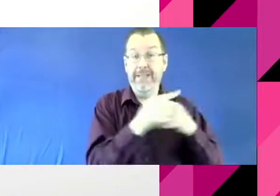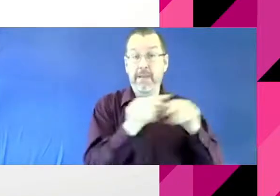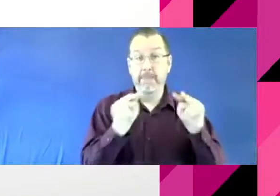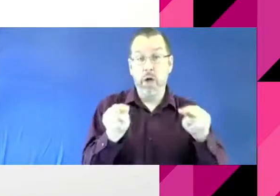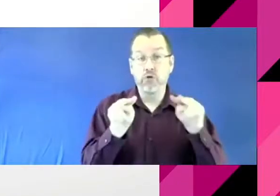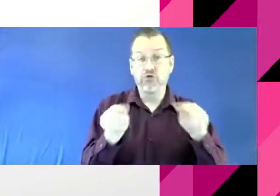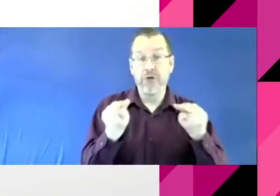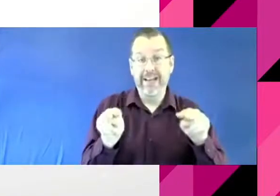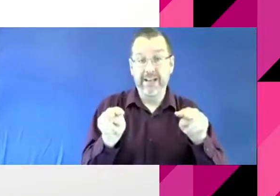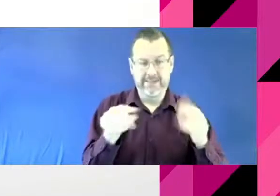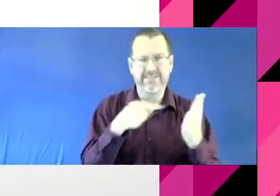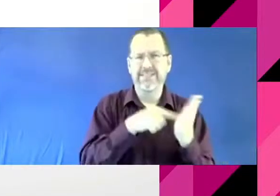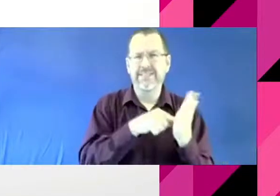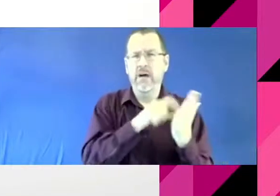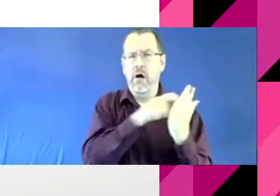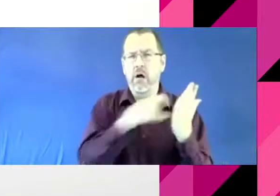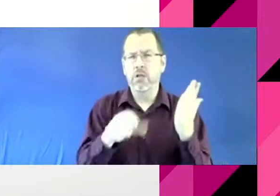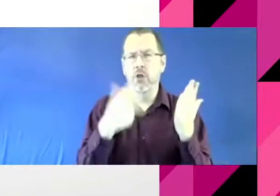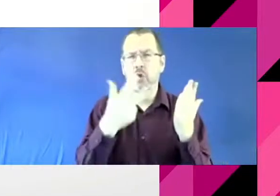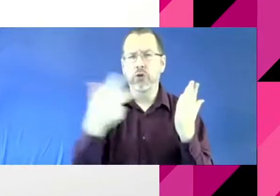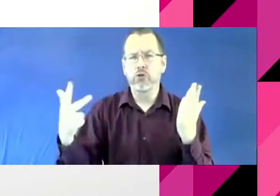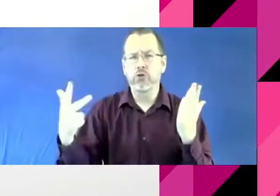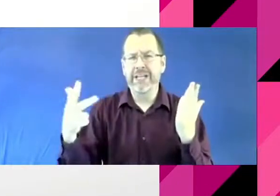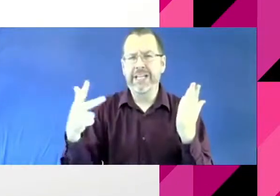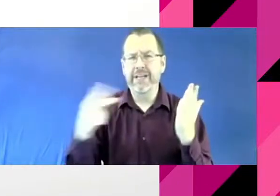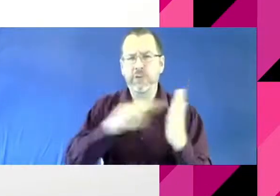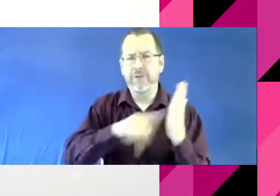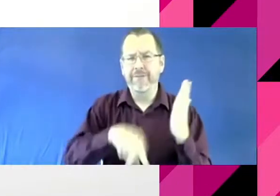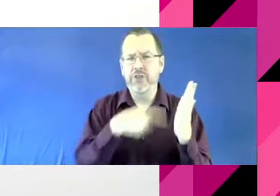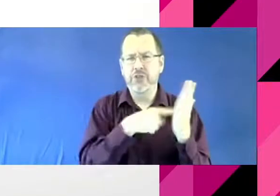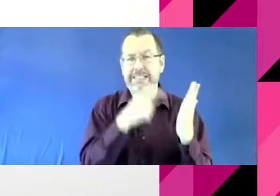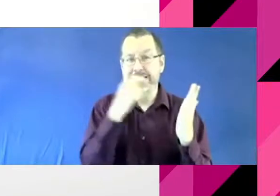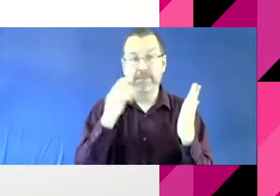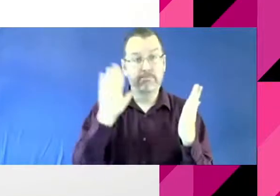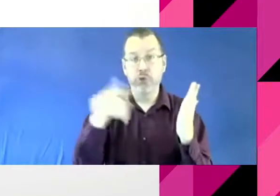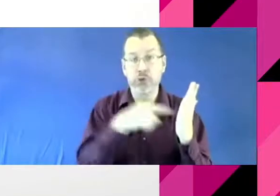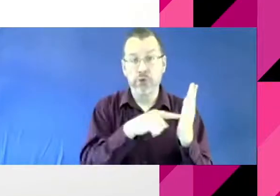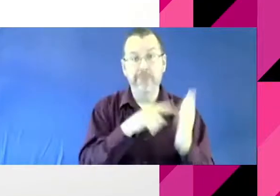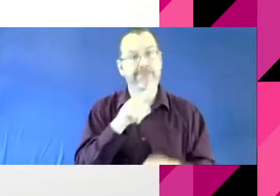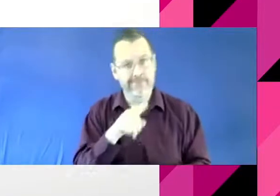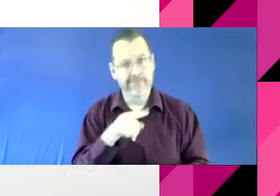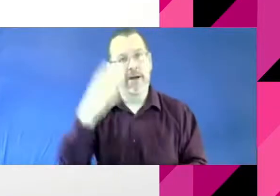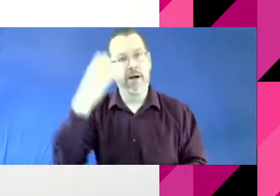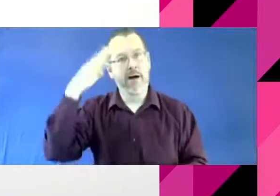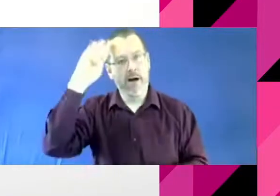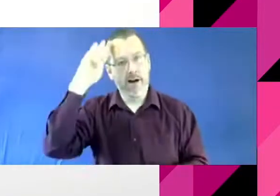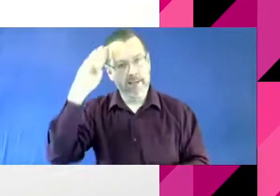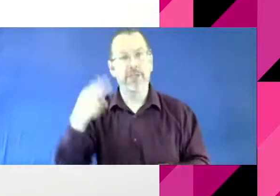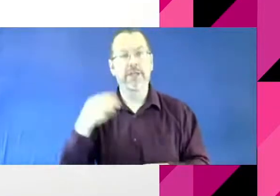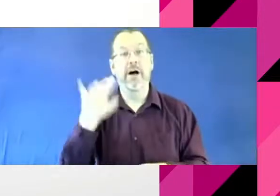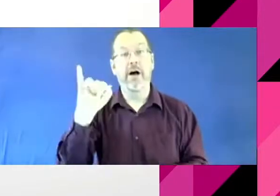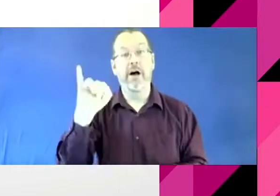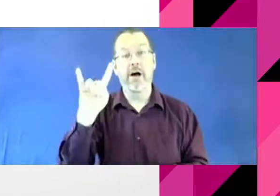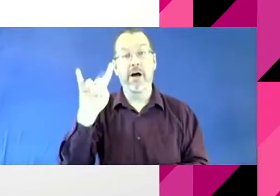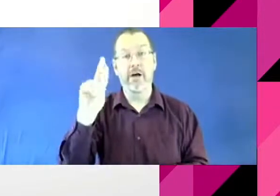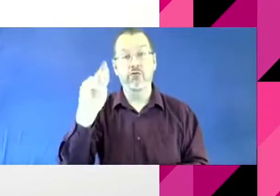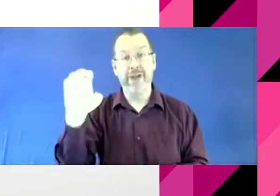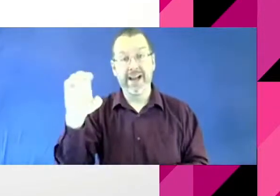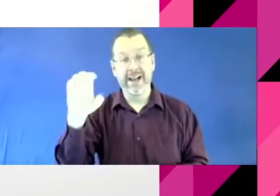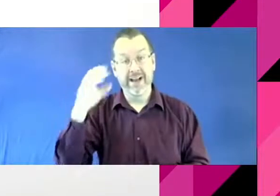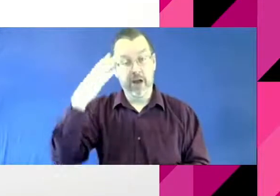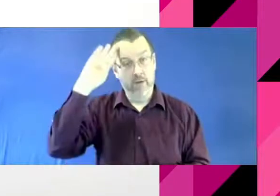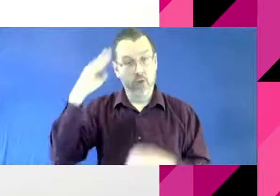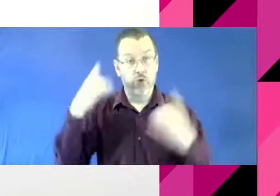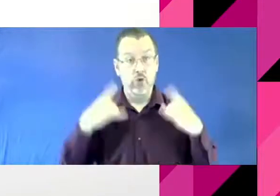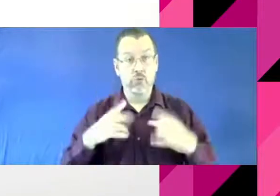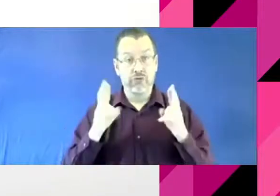under Article 33 of the Convention, which the Irish Human Rights and Equality Commission is leading on. The